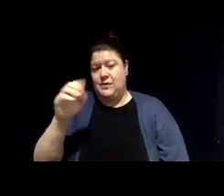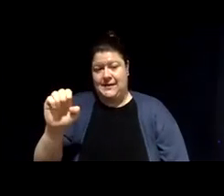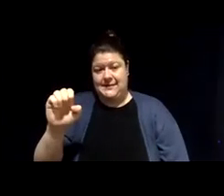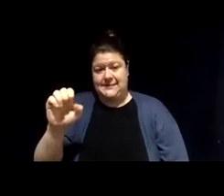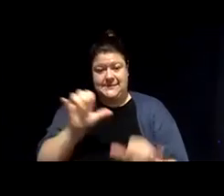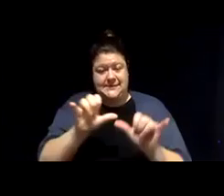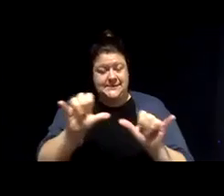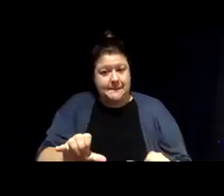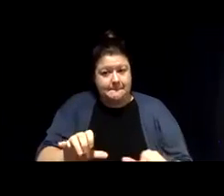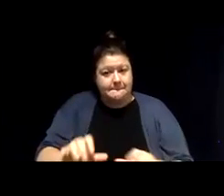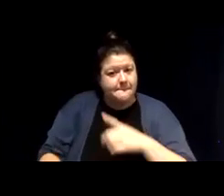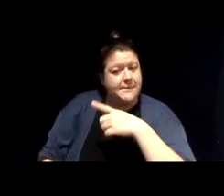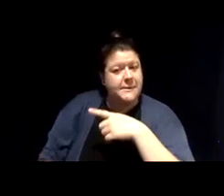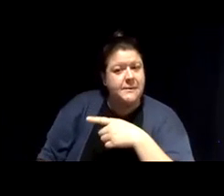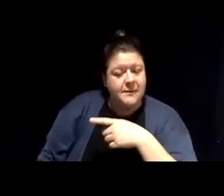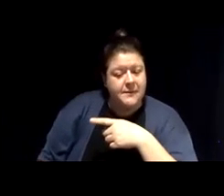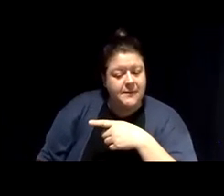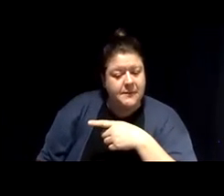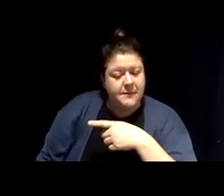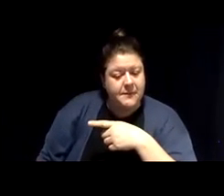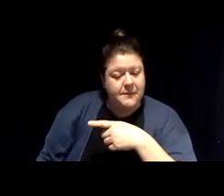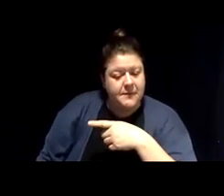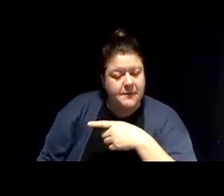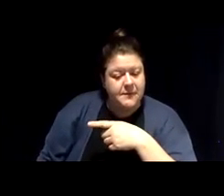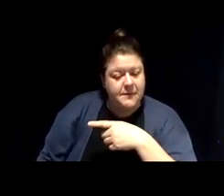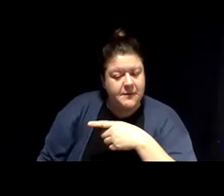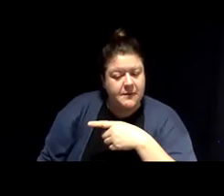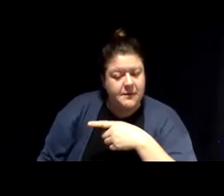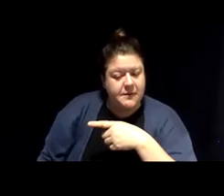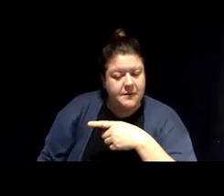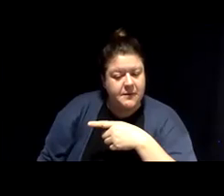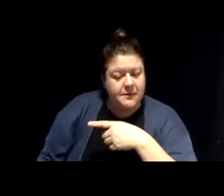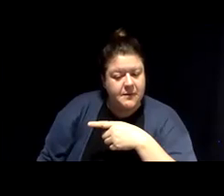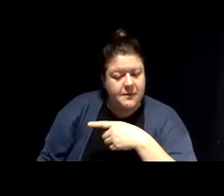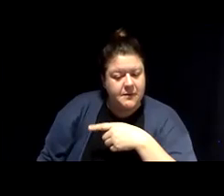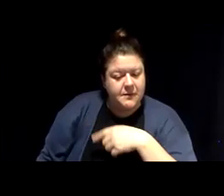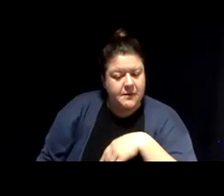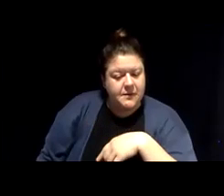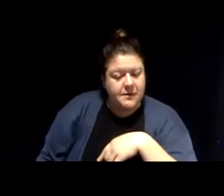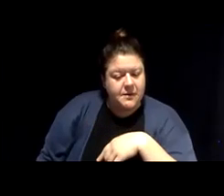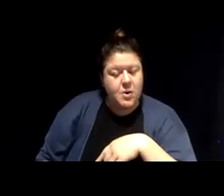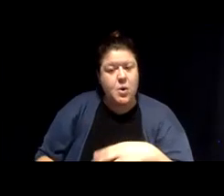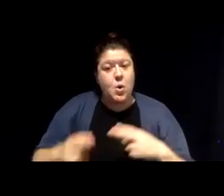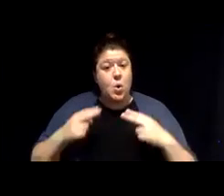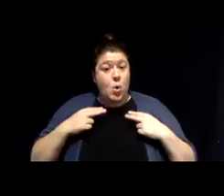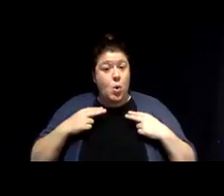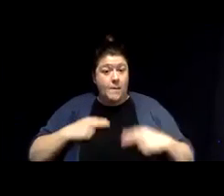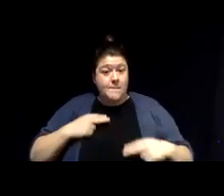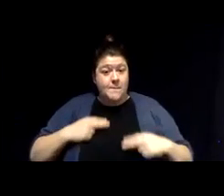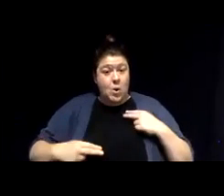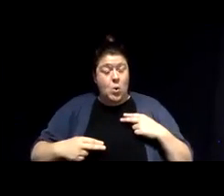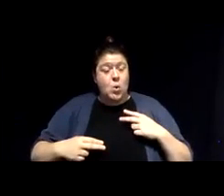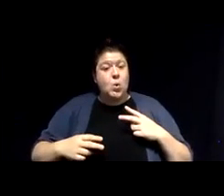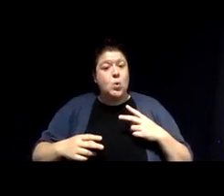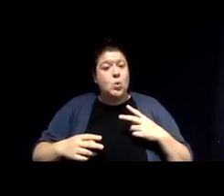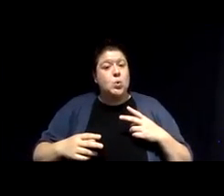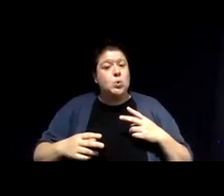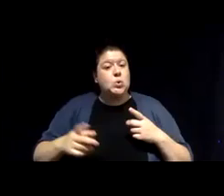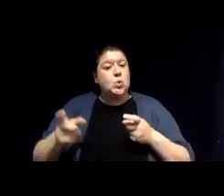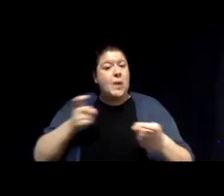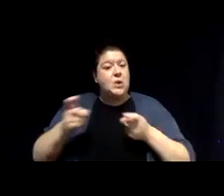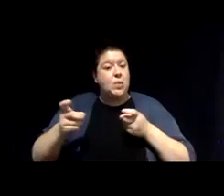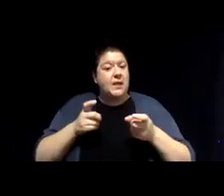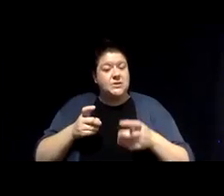Regulations of the body. Hormone regulation. Yeah, I want to hear from people who I haven't